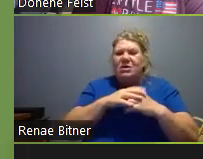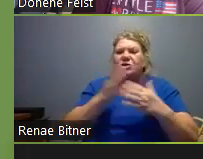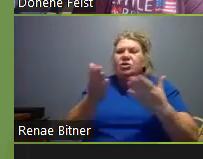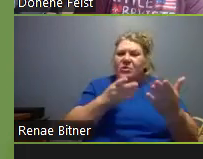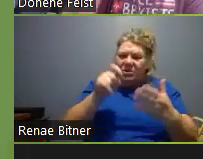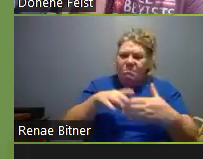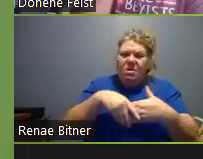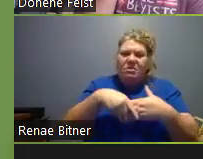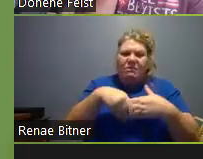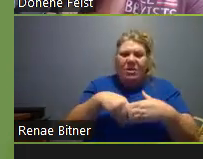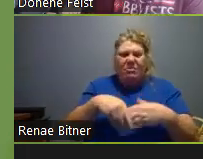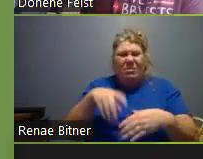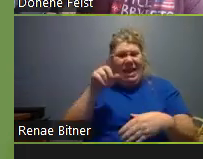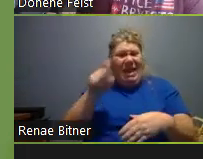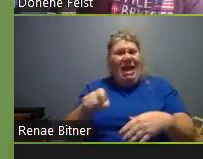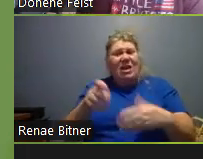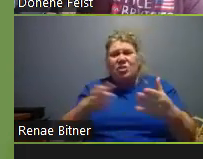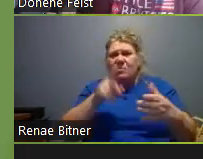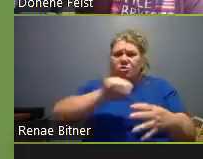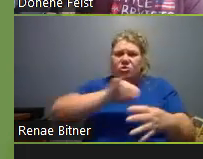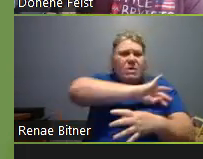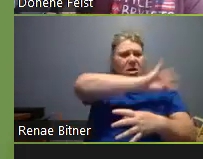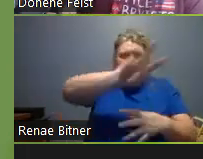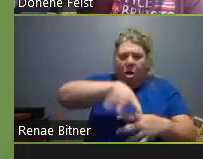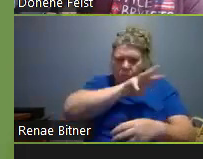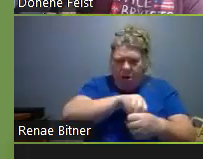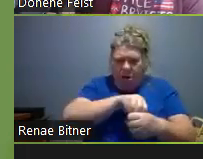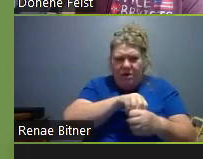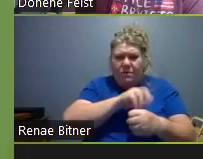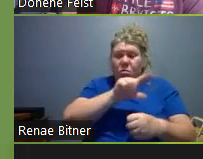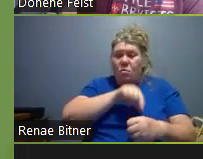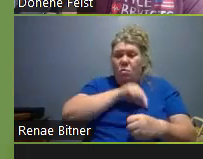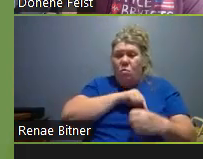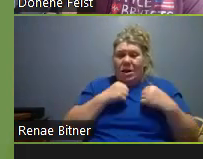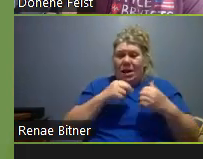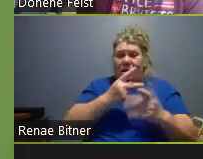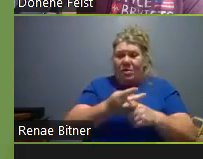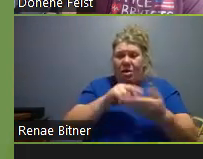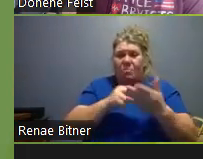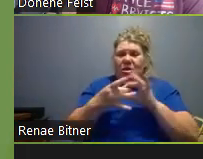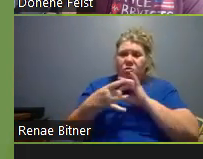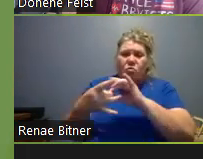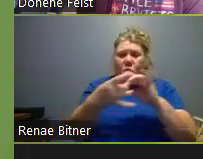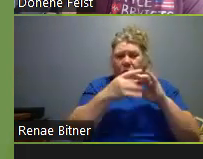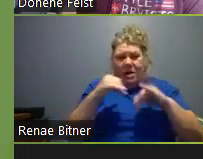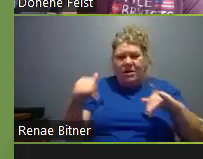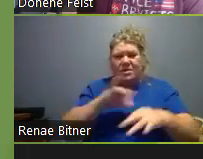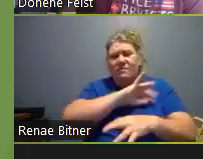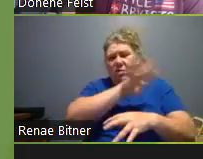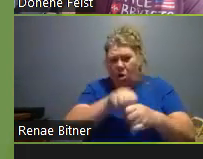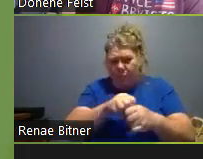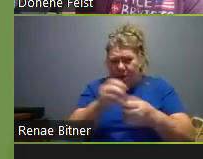and they absolutely should be comprehensive. So quality healthcare really means a coordinated system of comprehensive